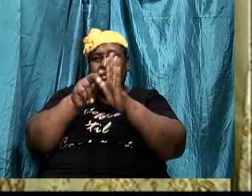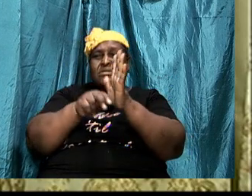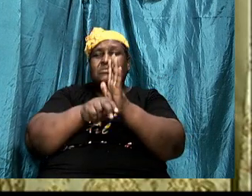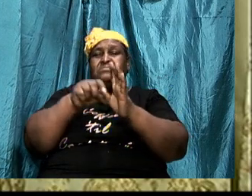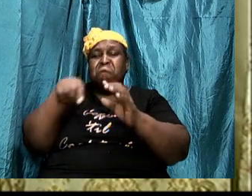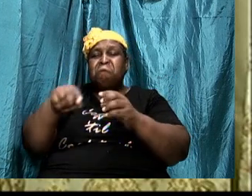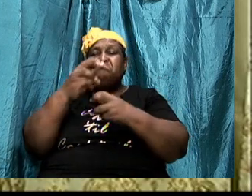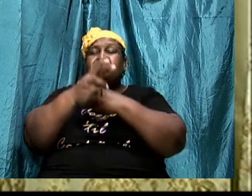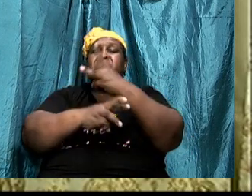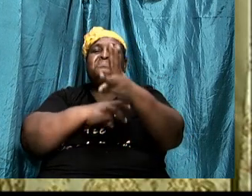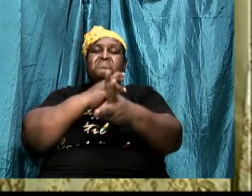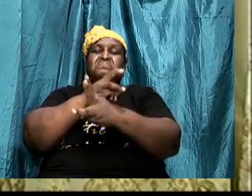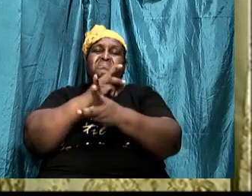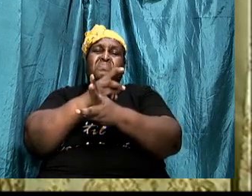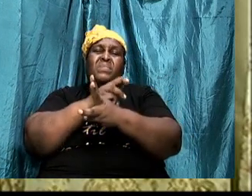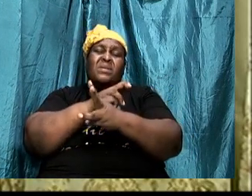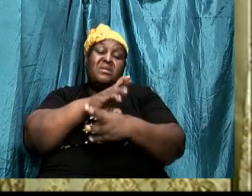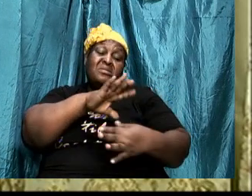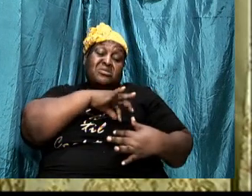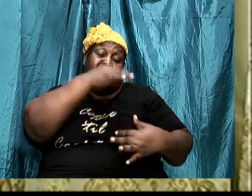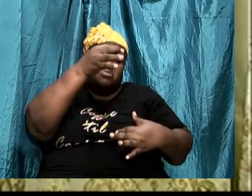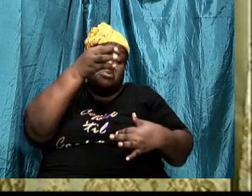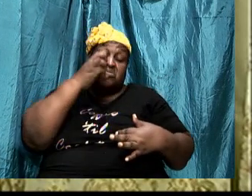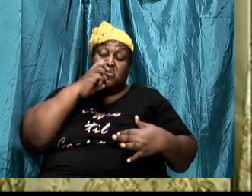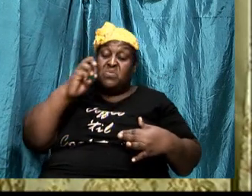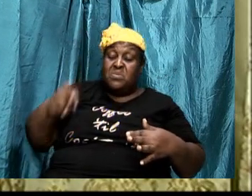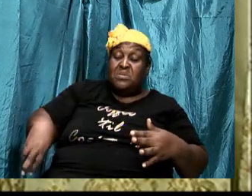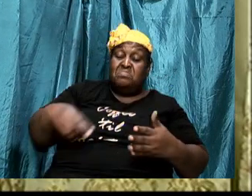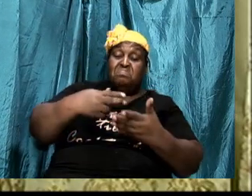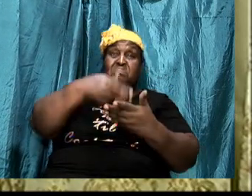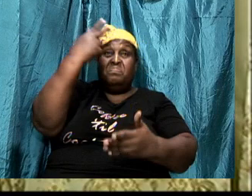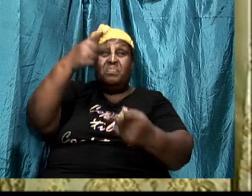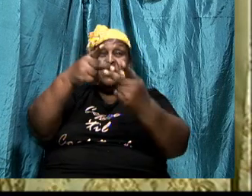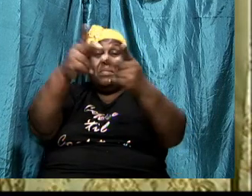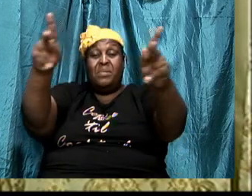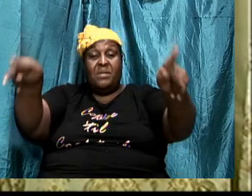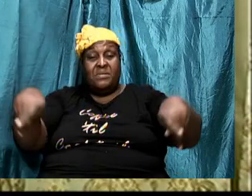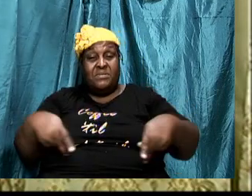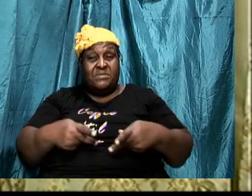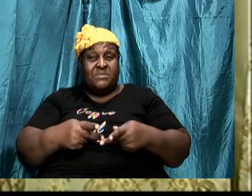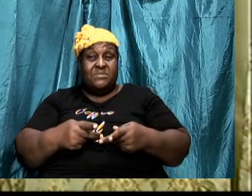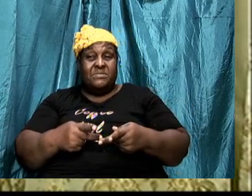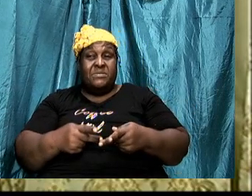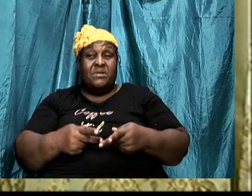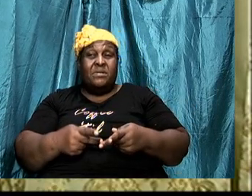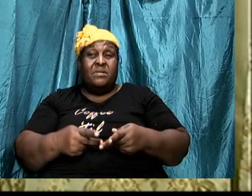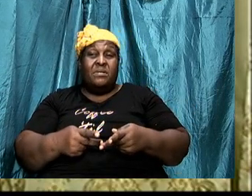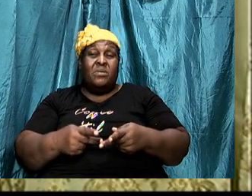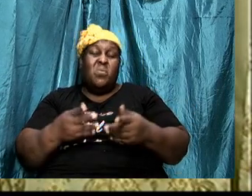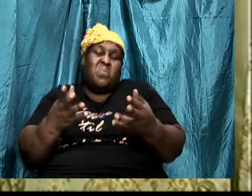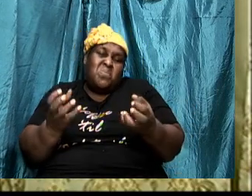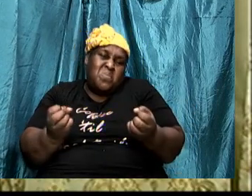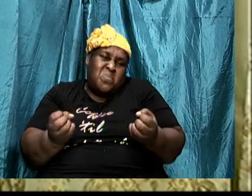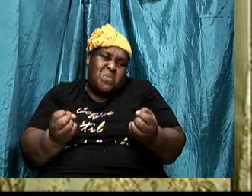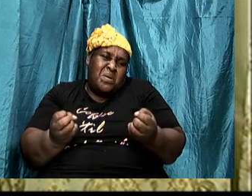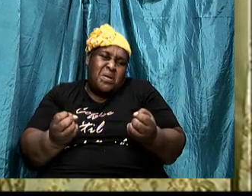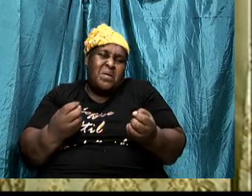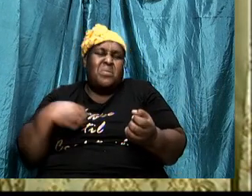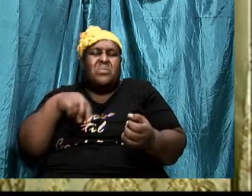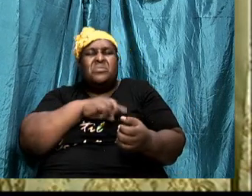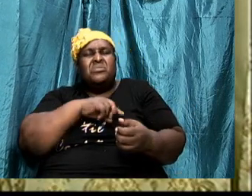darkness of this world, against spiritual wickedness in high places. But I want us to also